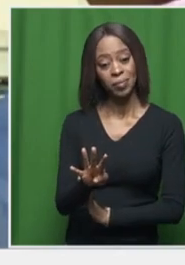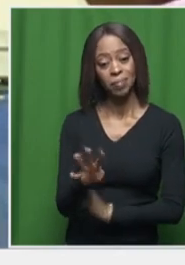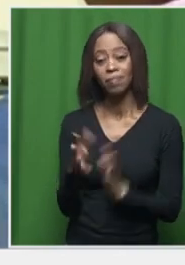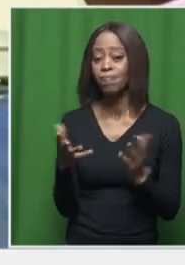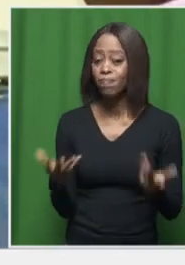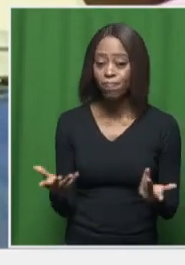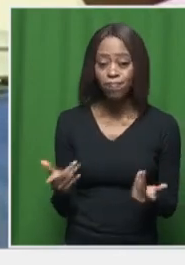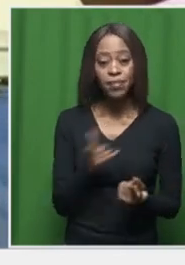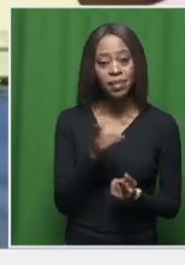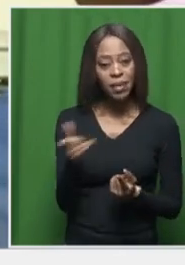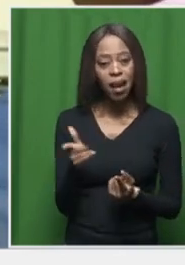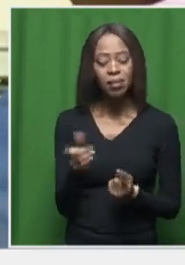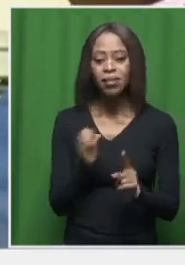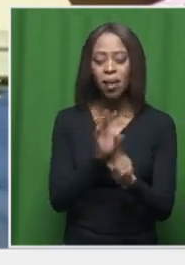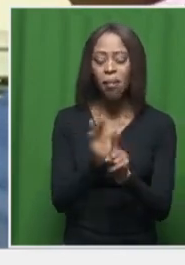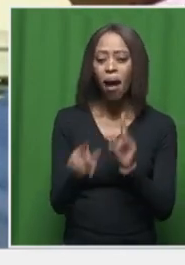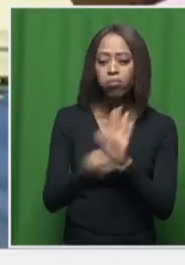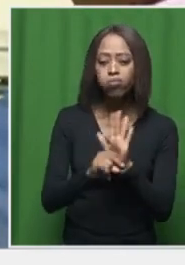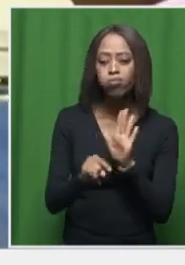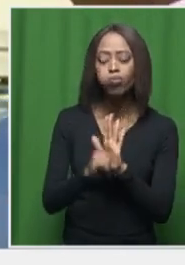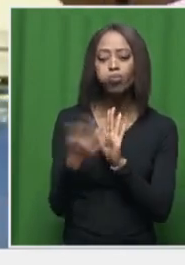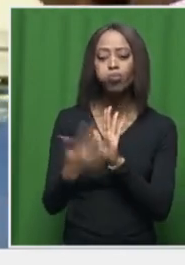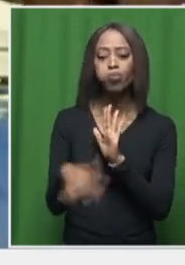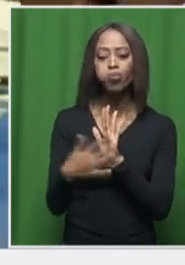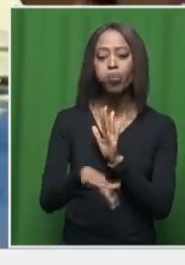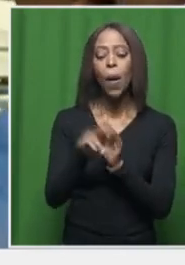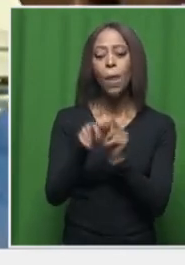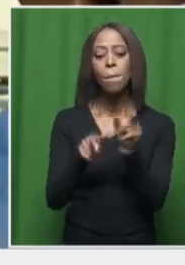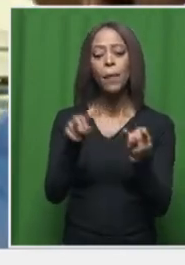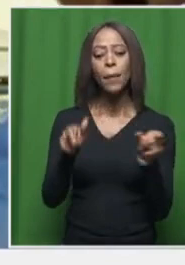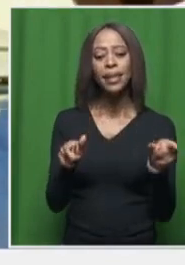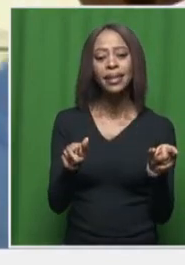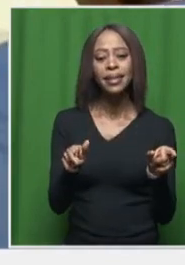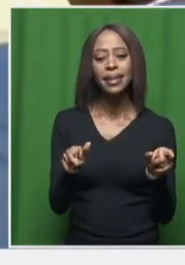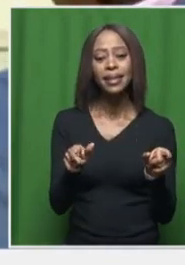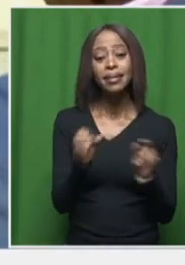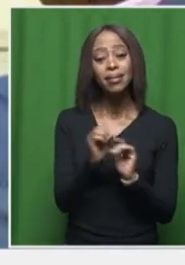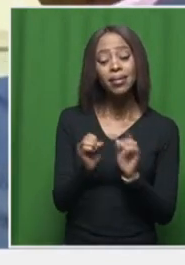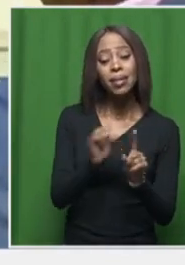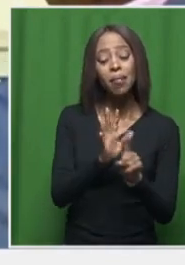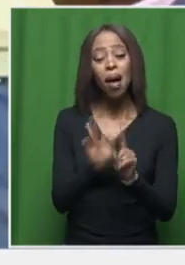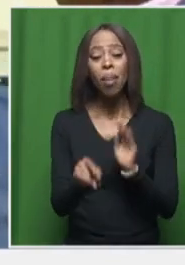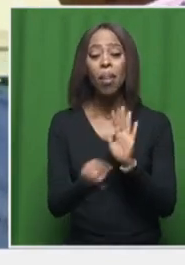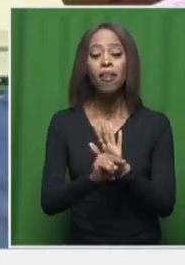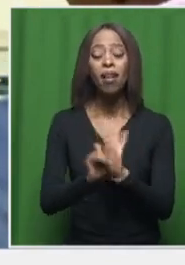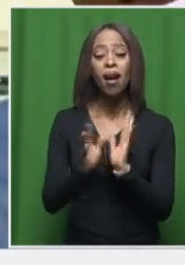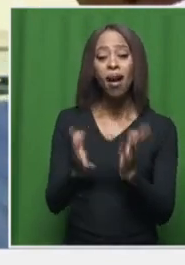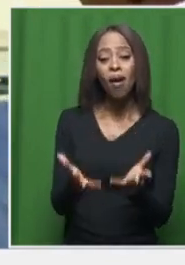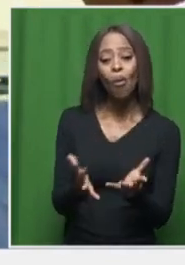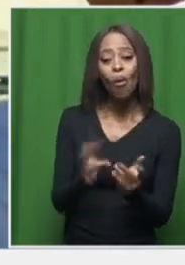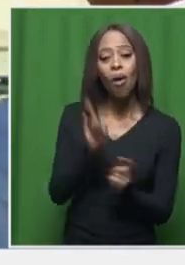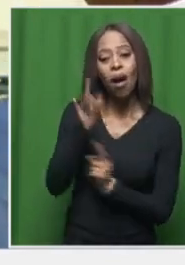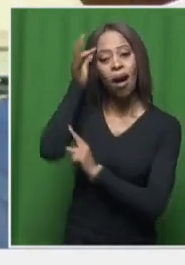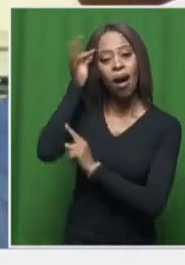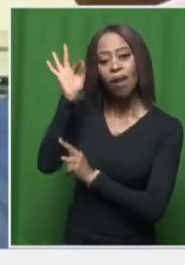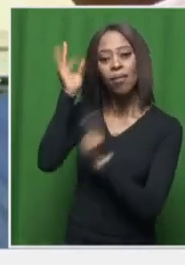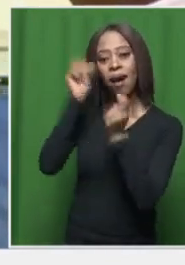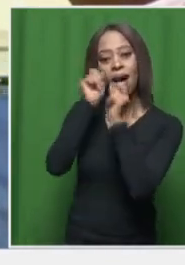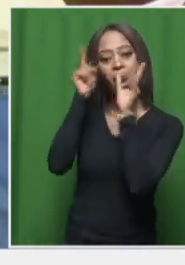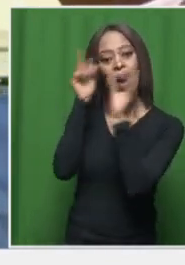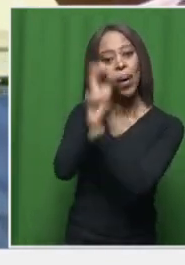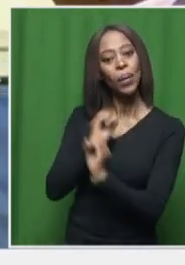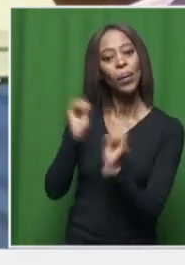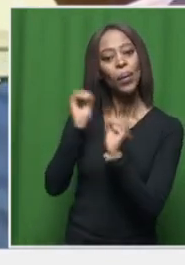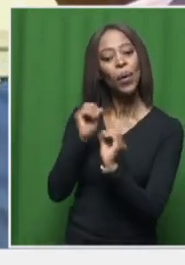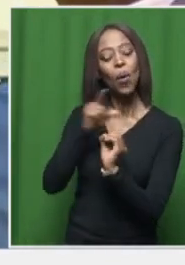that has devastating effects on ordinary South Africans, effects that perhaps government is not aware of because